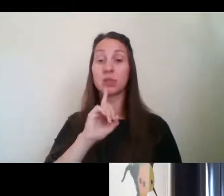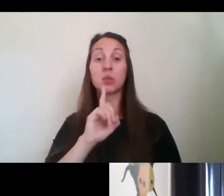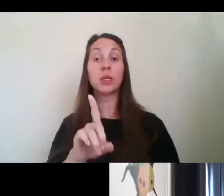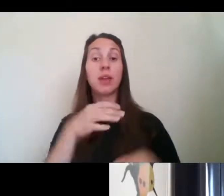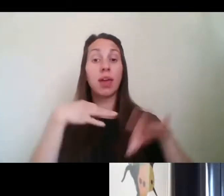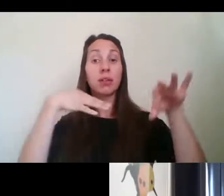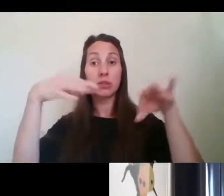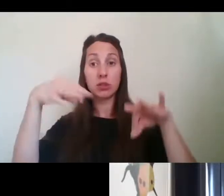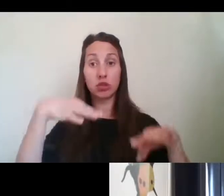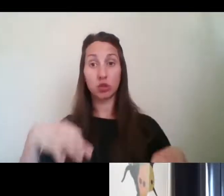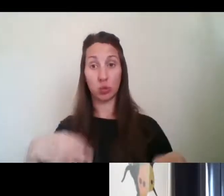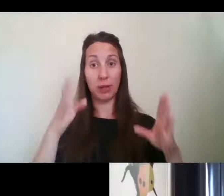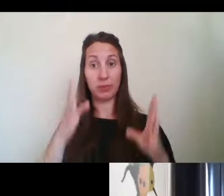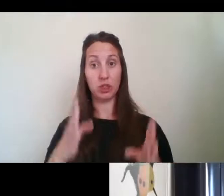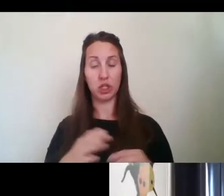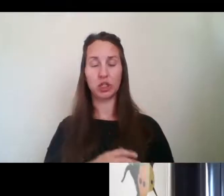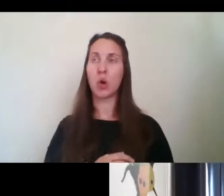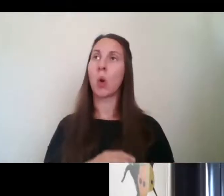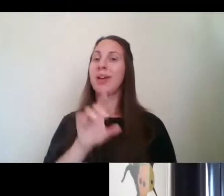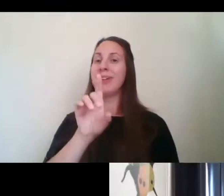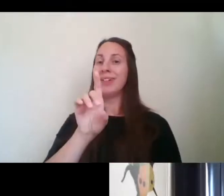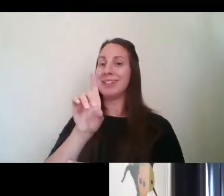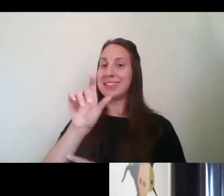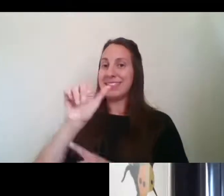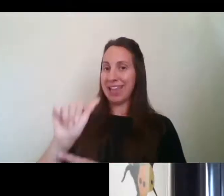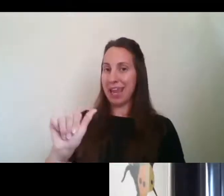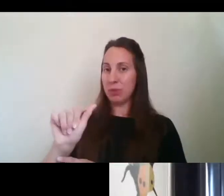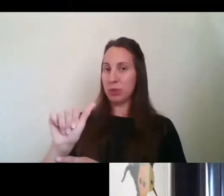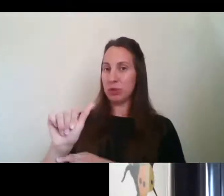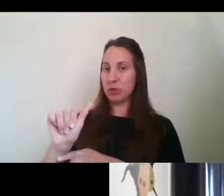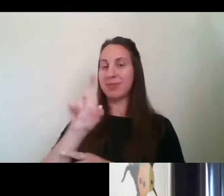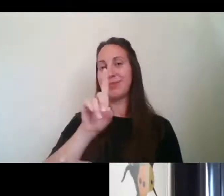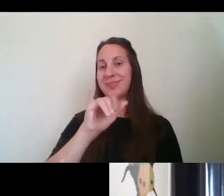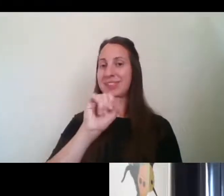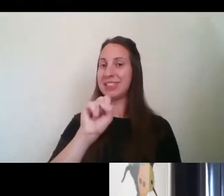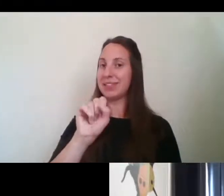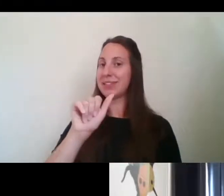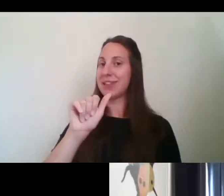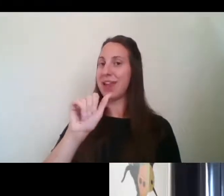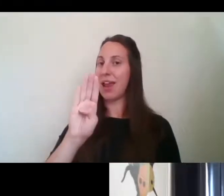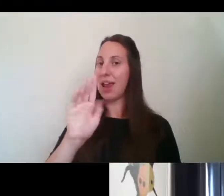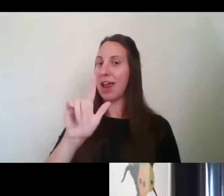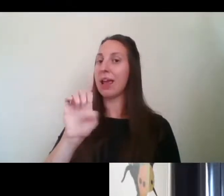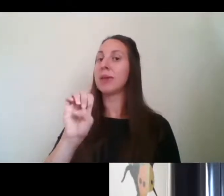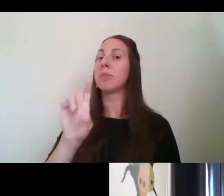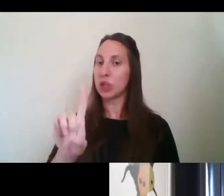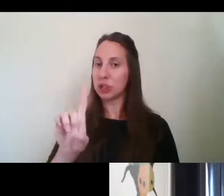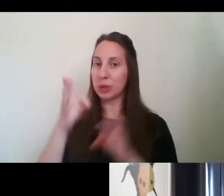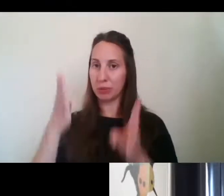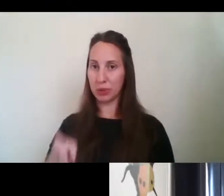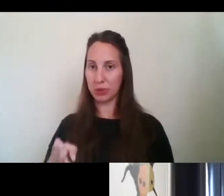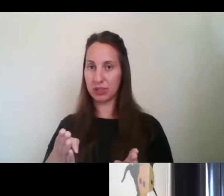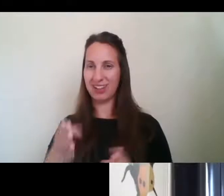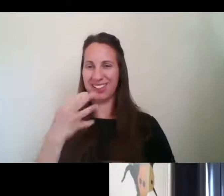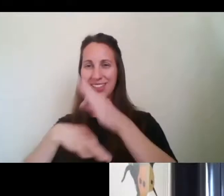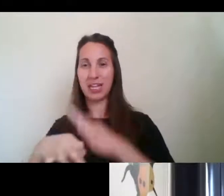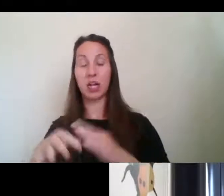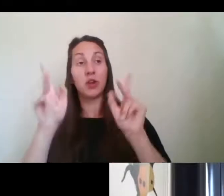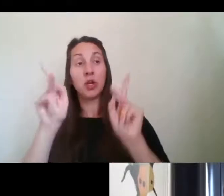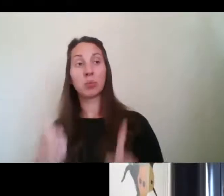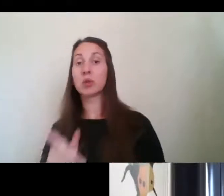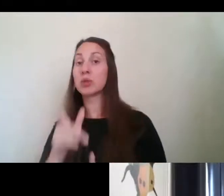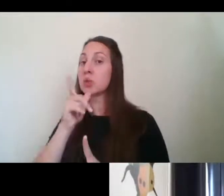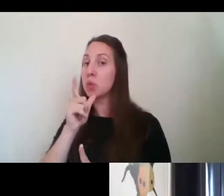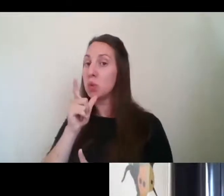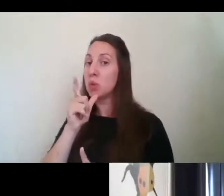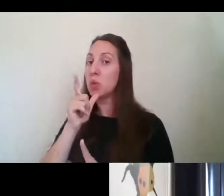disabled person rather than a person who has become disabled, which would be more the past tense way of looking